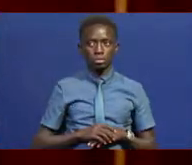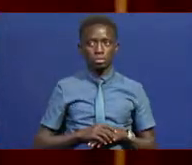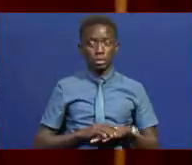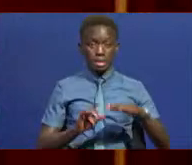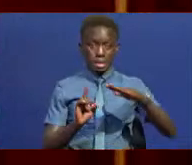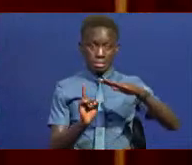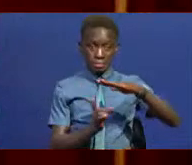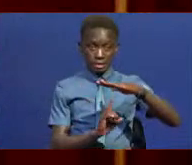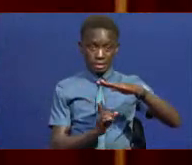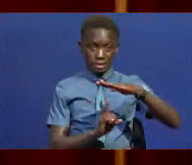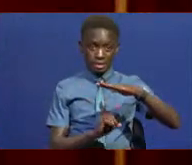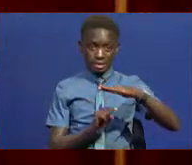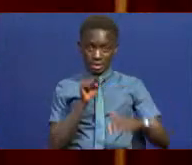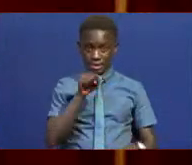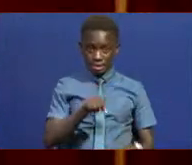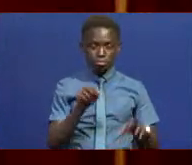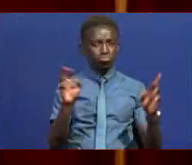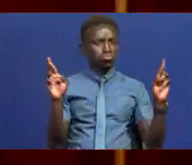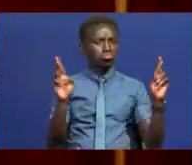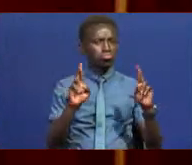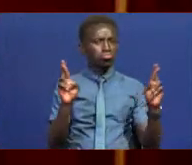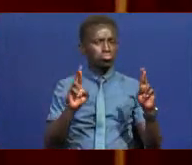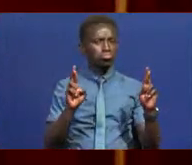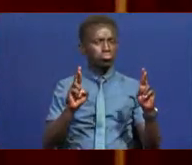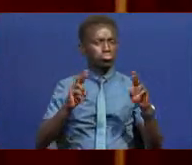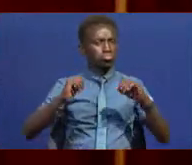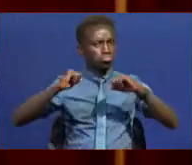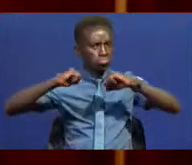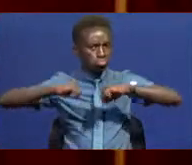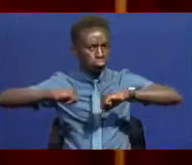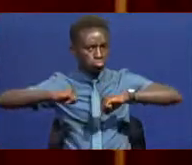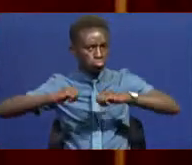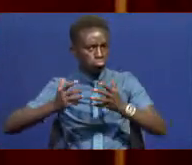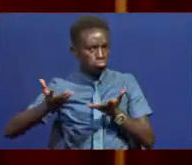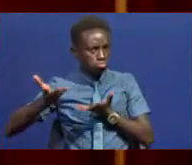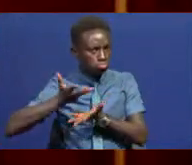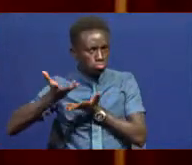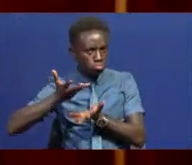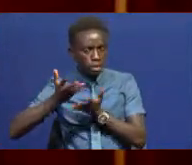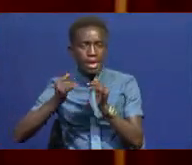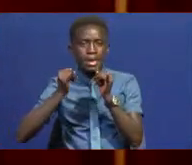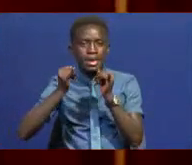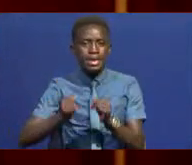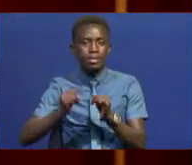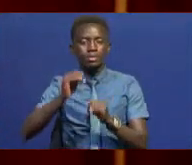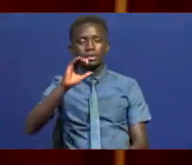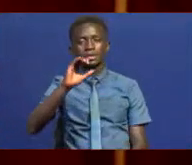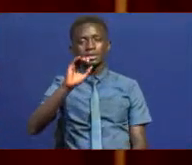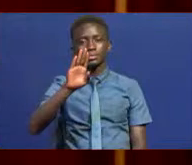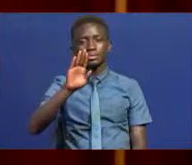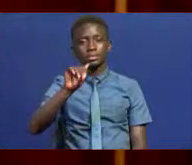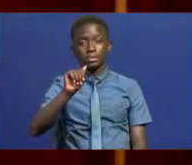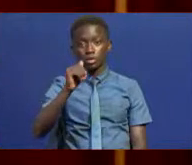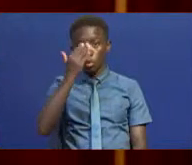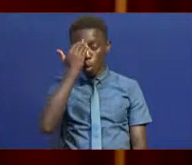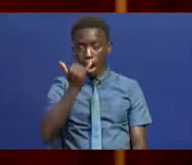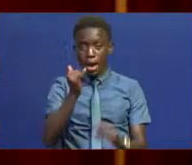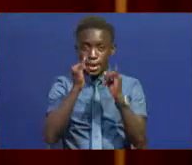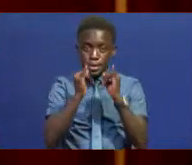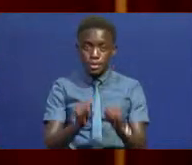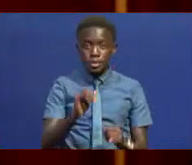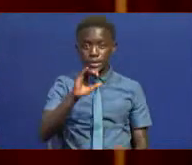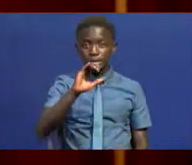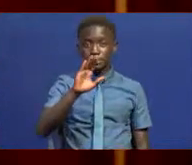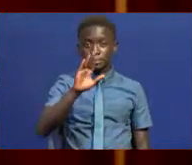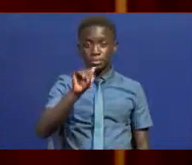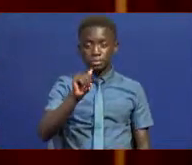ready to negotiate on the CBA, that is the new CBA, because the CBA under KMPDU, it lapsed